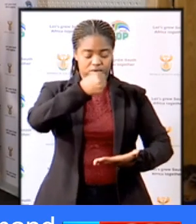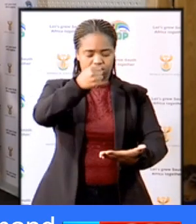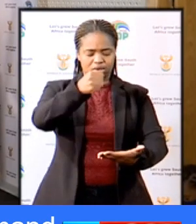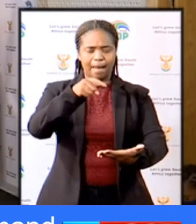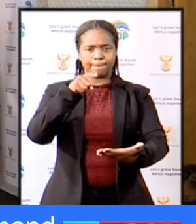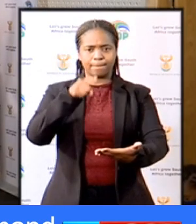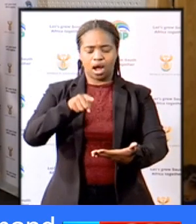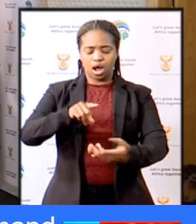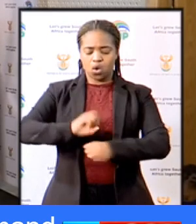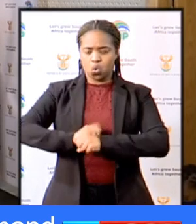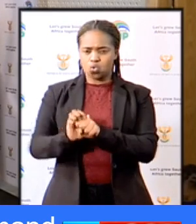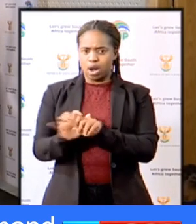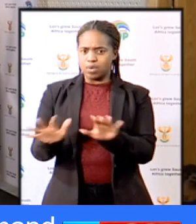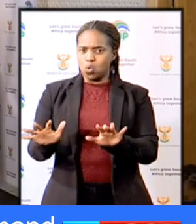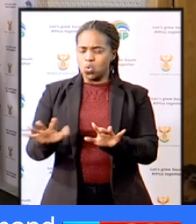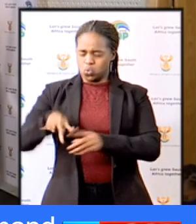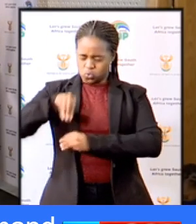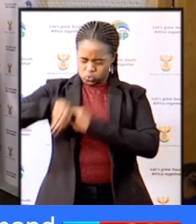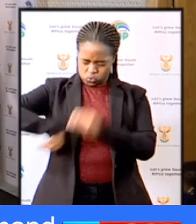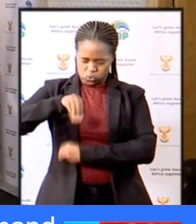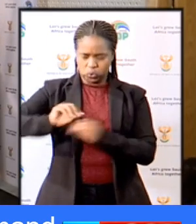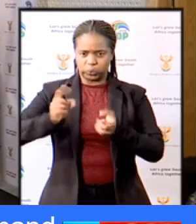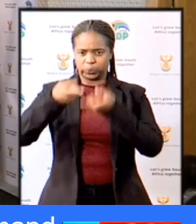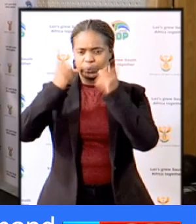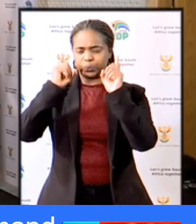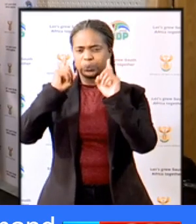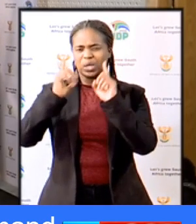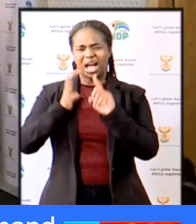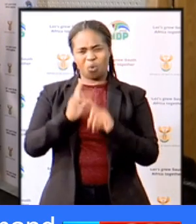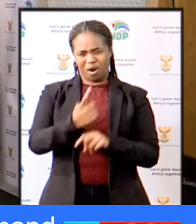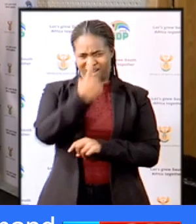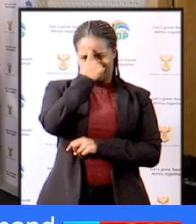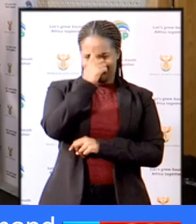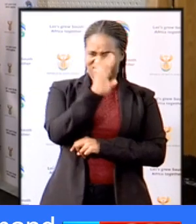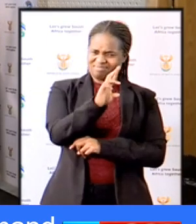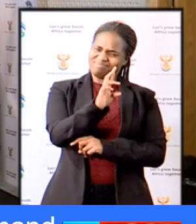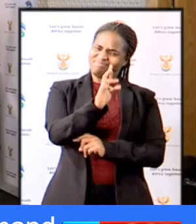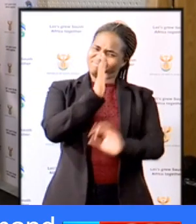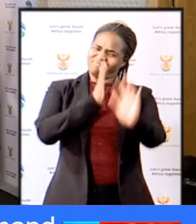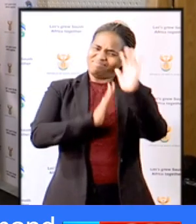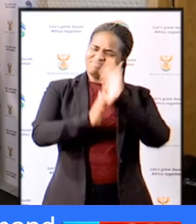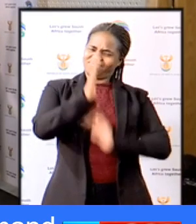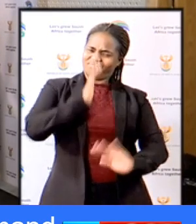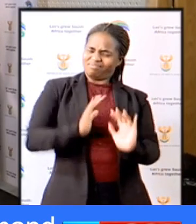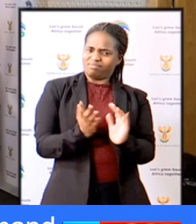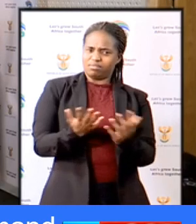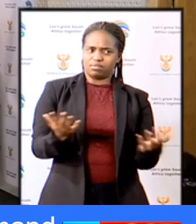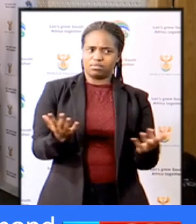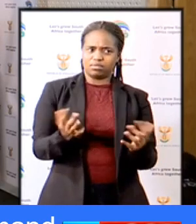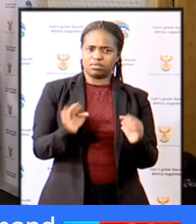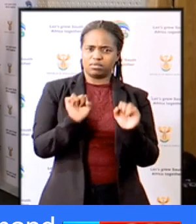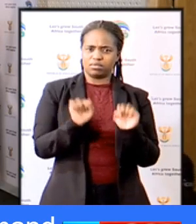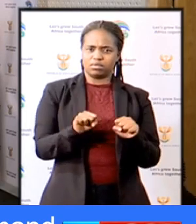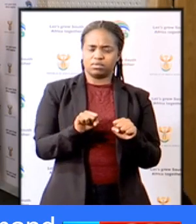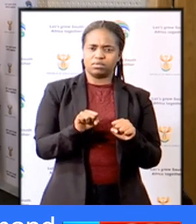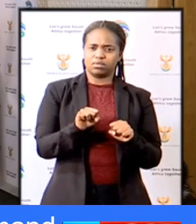seen acts of corruption. So I just want to find out whether the National